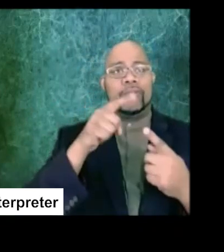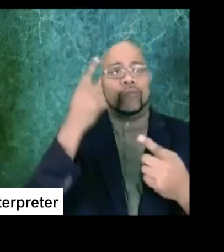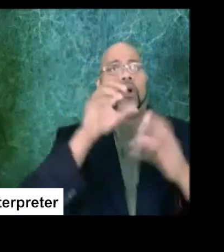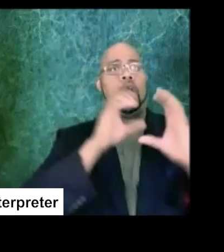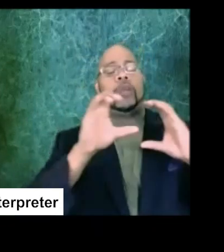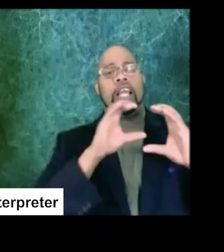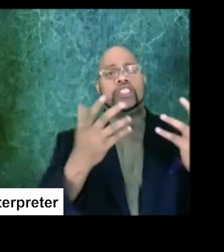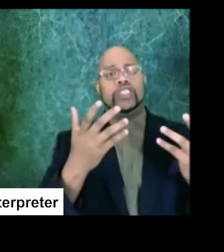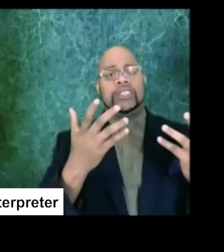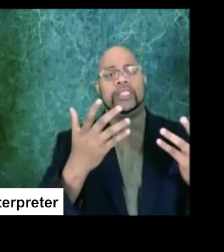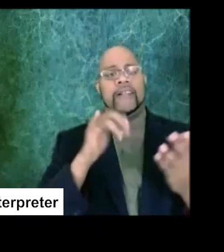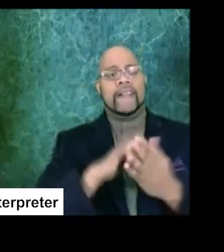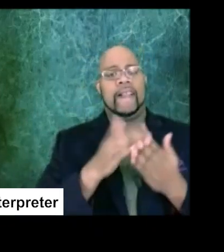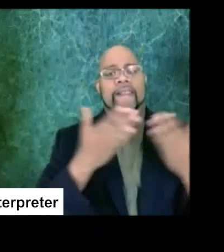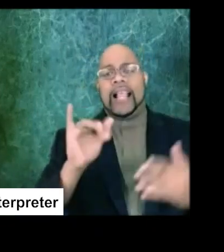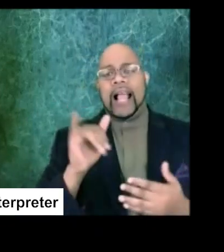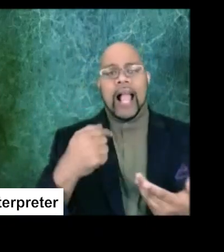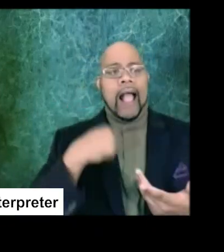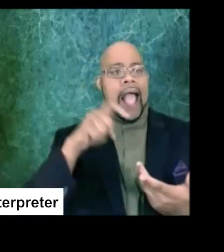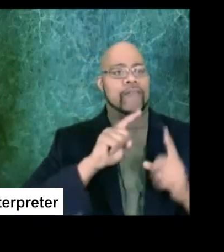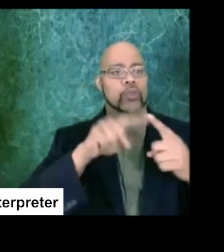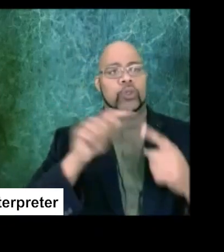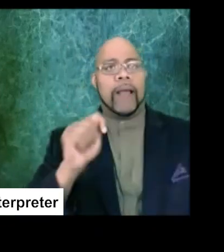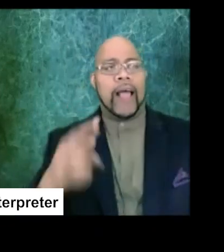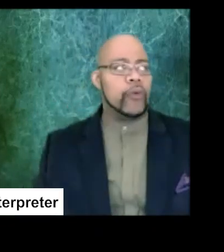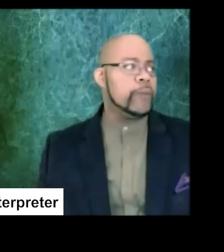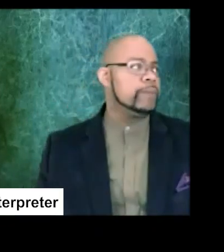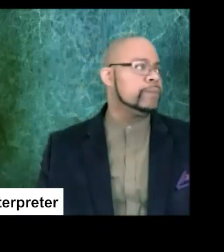communicate is things like, I have to go to the bathroom.